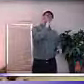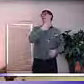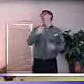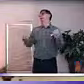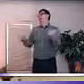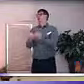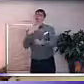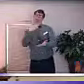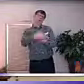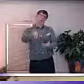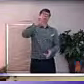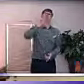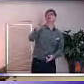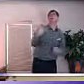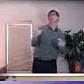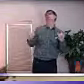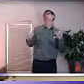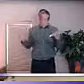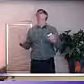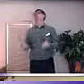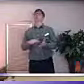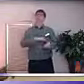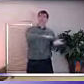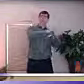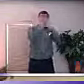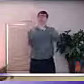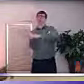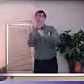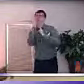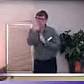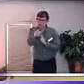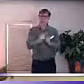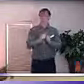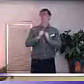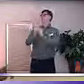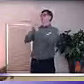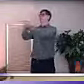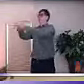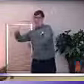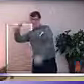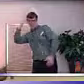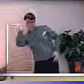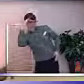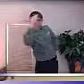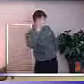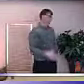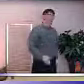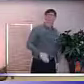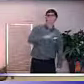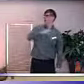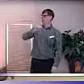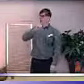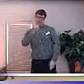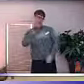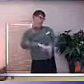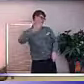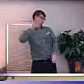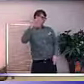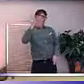someone wants to persuade you to their way of thinking. And then other